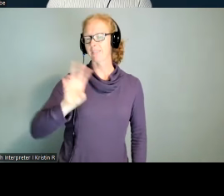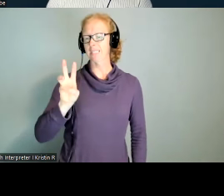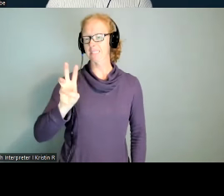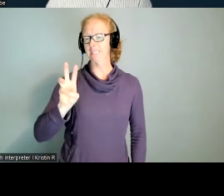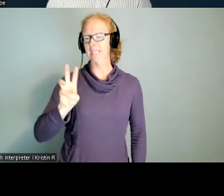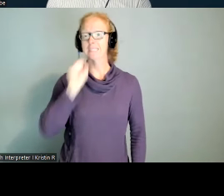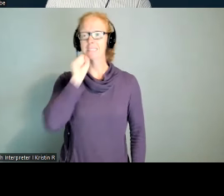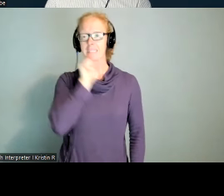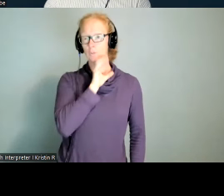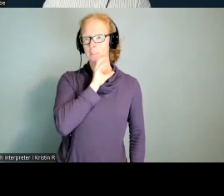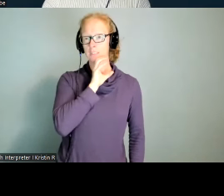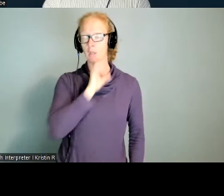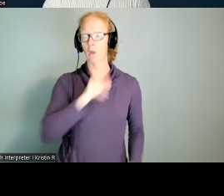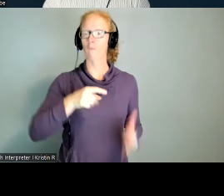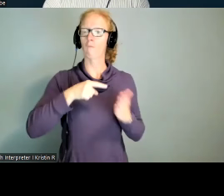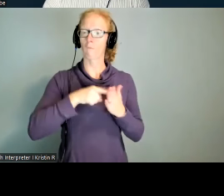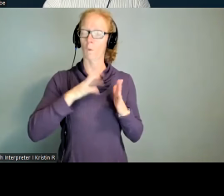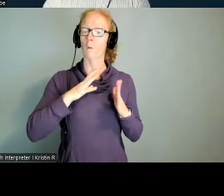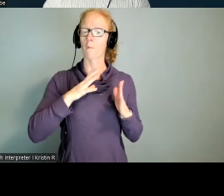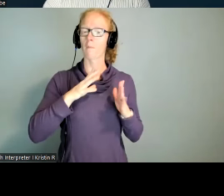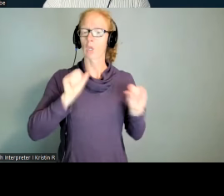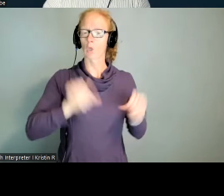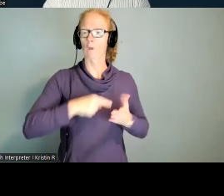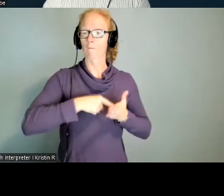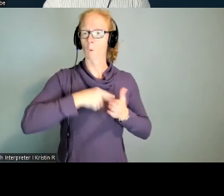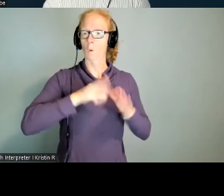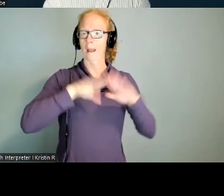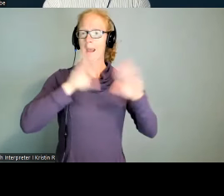32,000 square feet of retail.